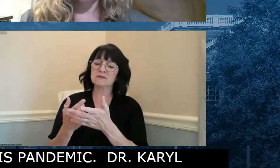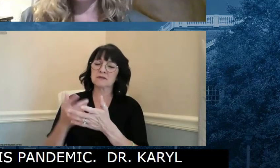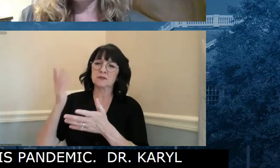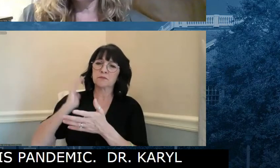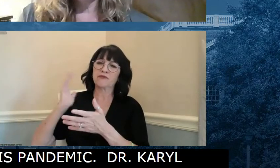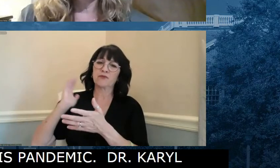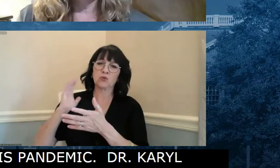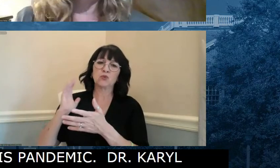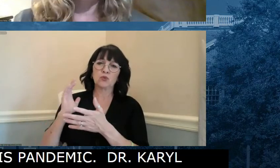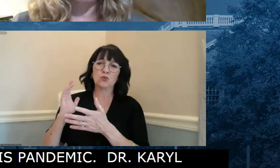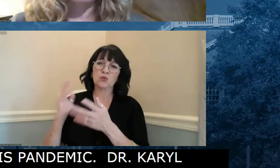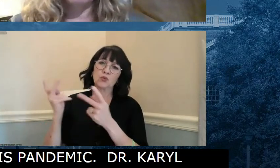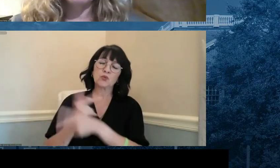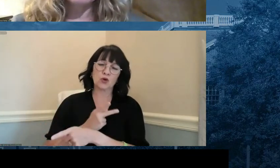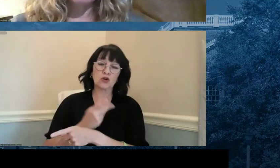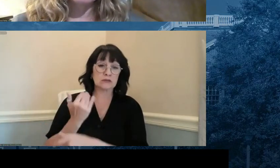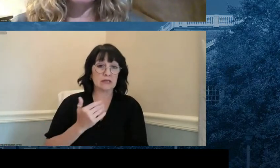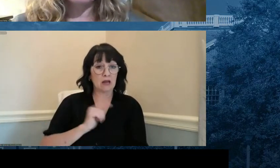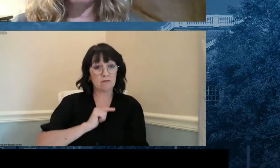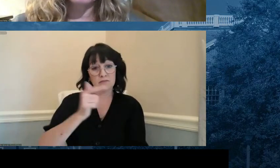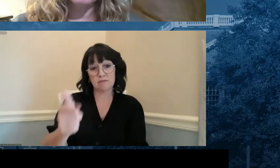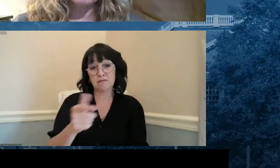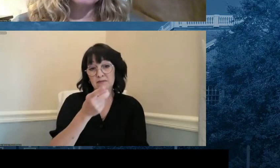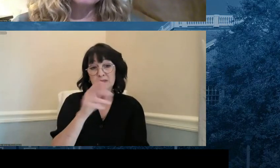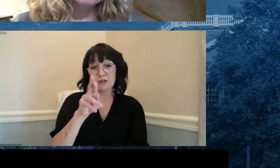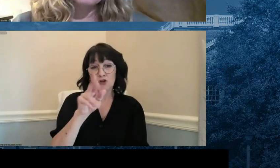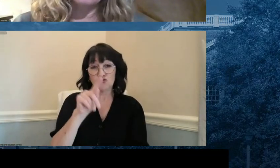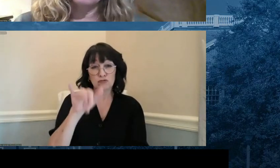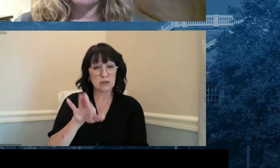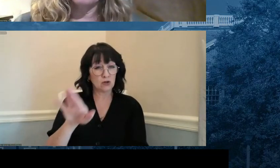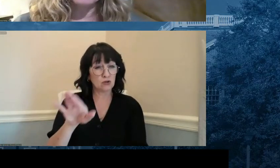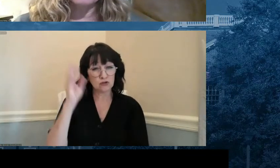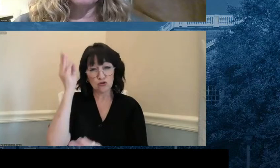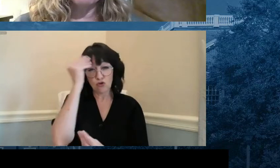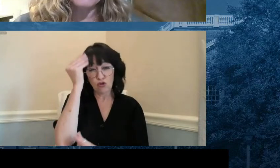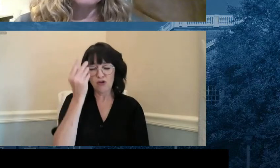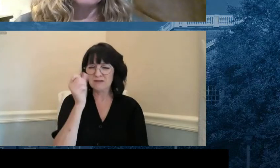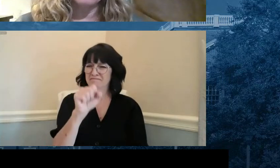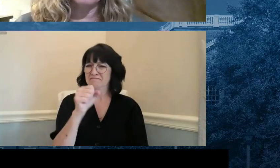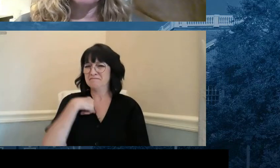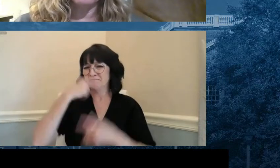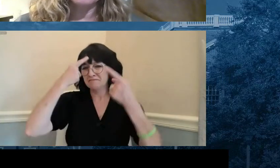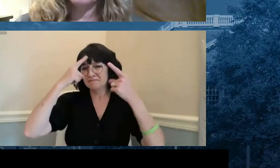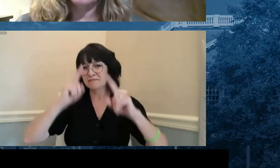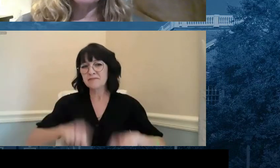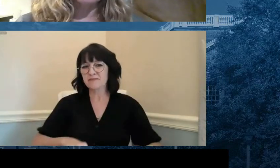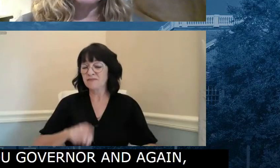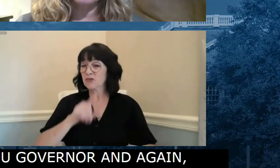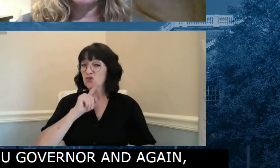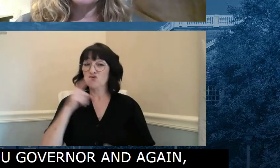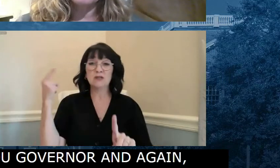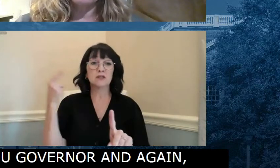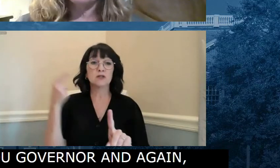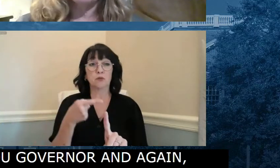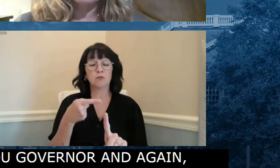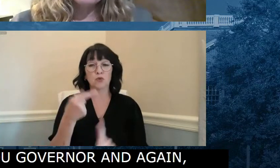No, I mean, I completely agree with you, Governor. And I thought, again, getting vaccinated is really the key. None